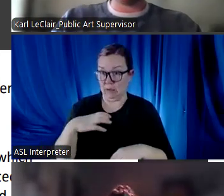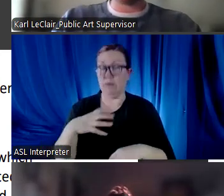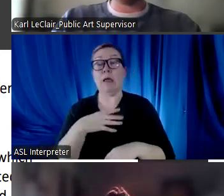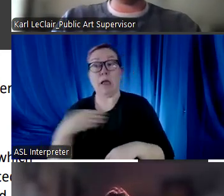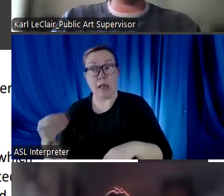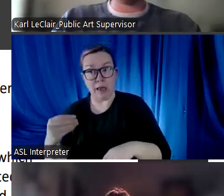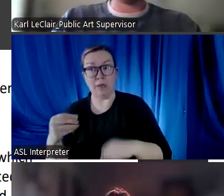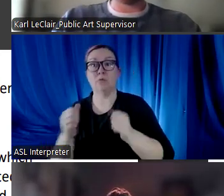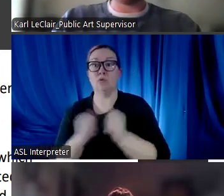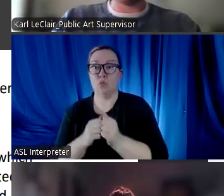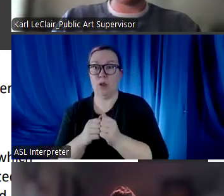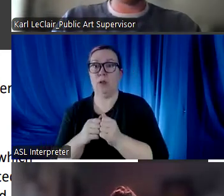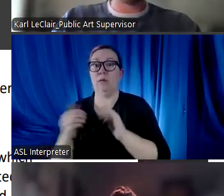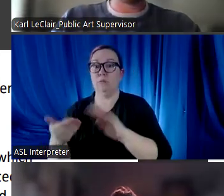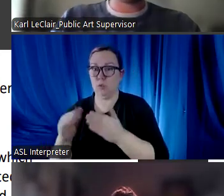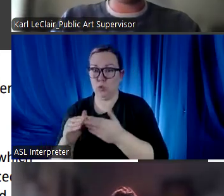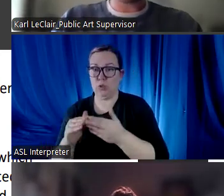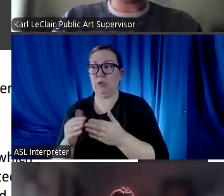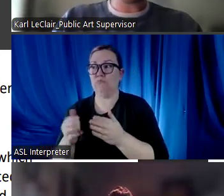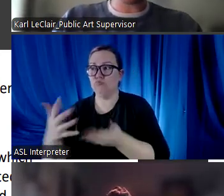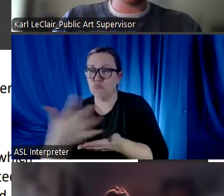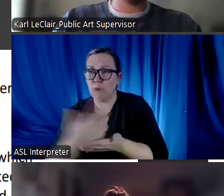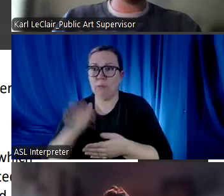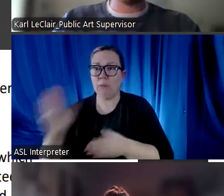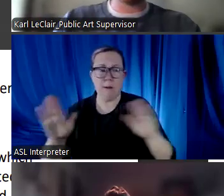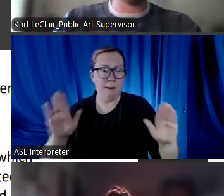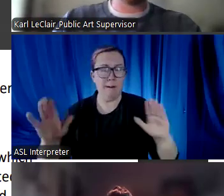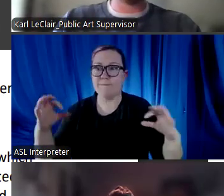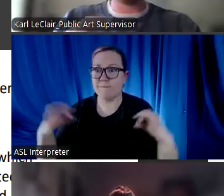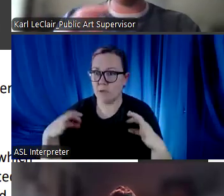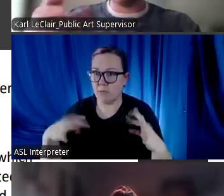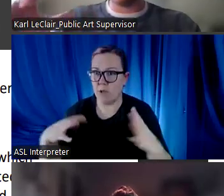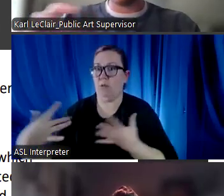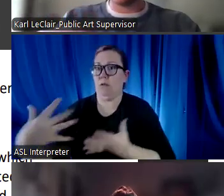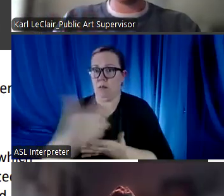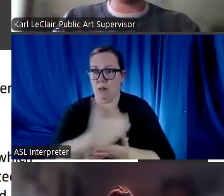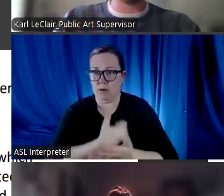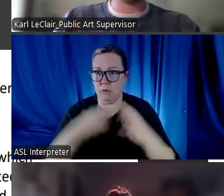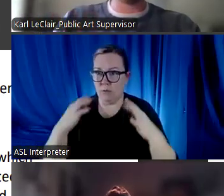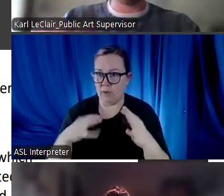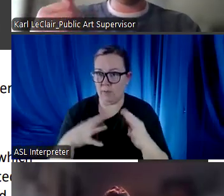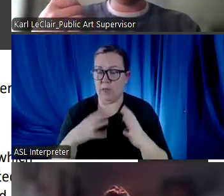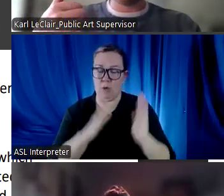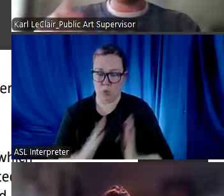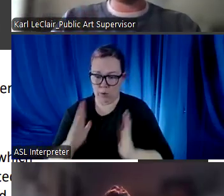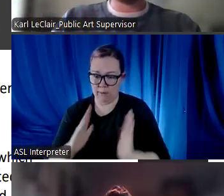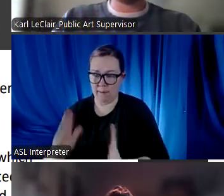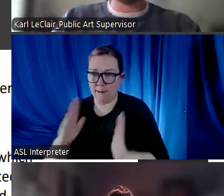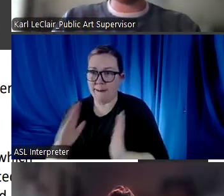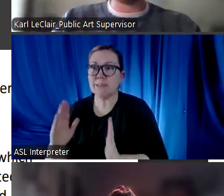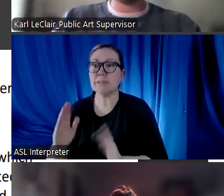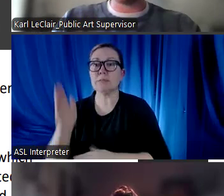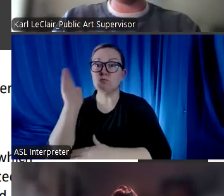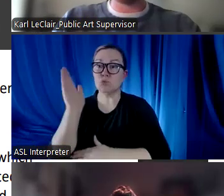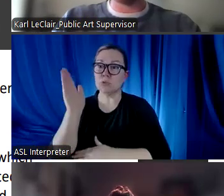also with the community for their feedback. We'll collect all that feedback, organize it, present this to